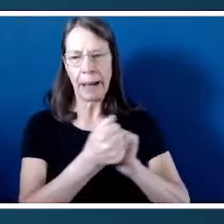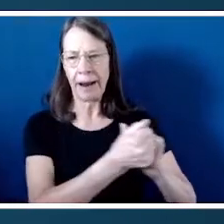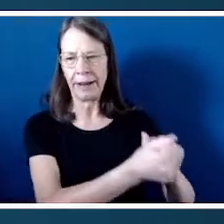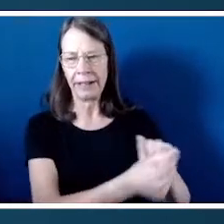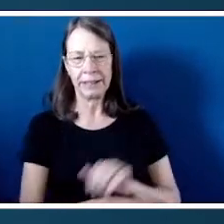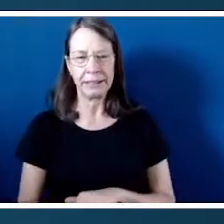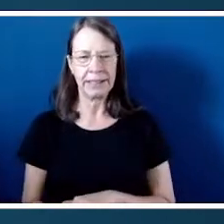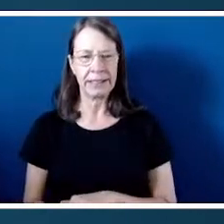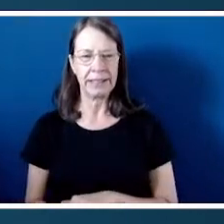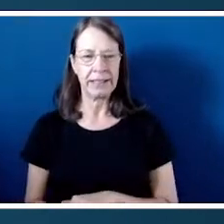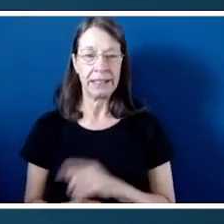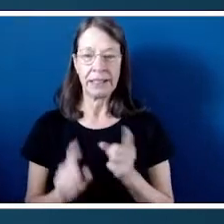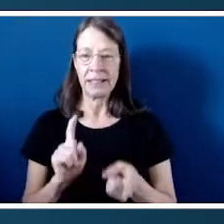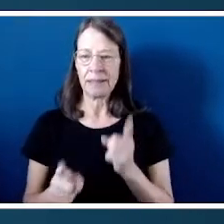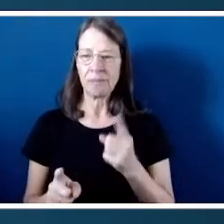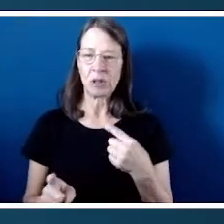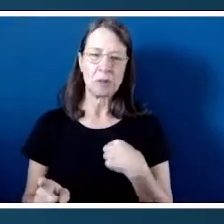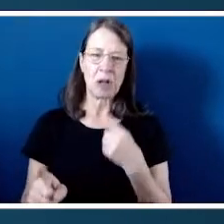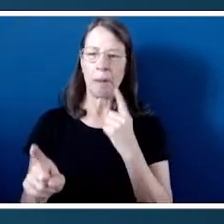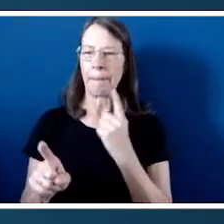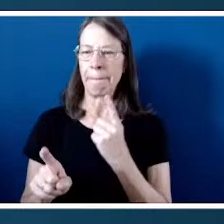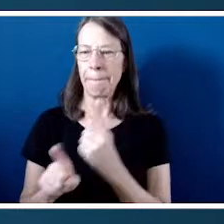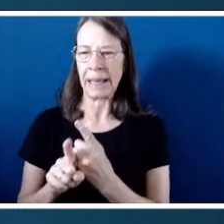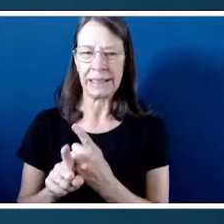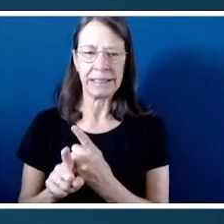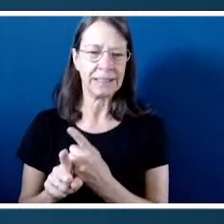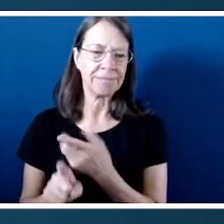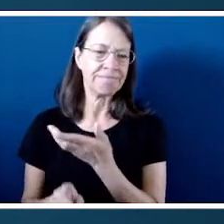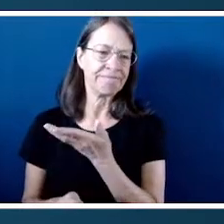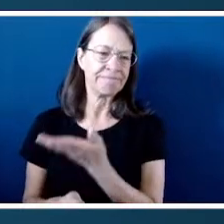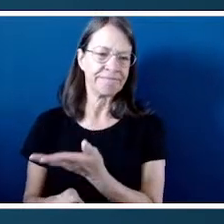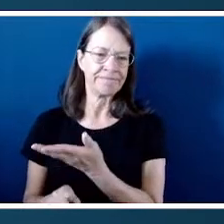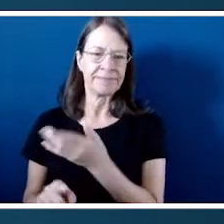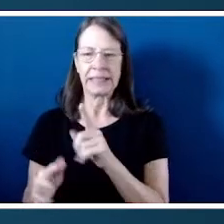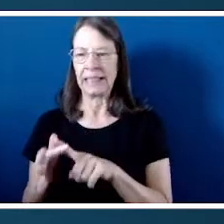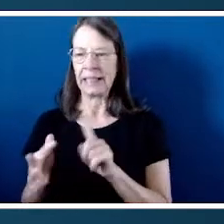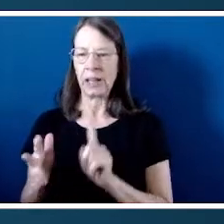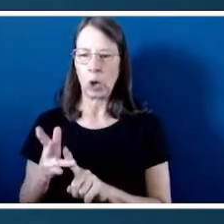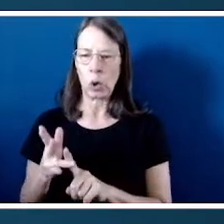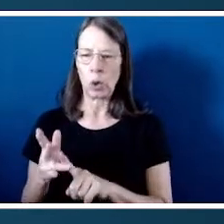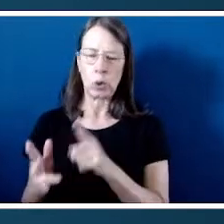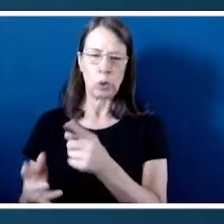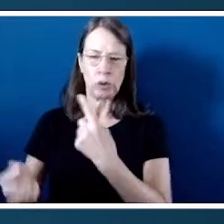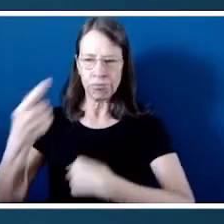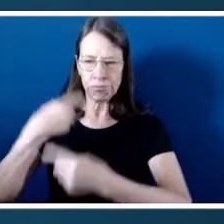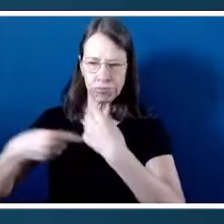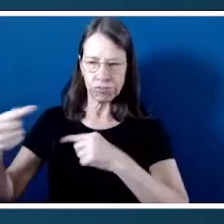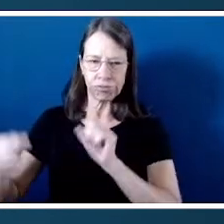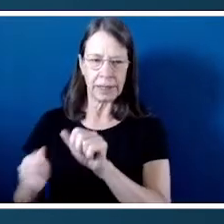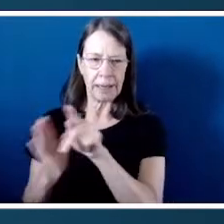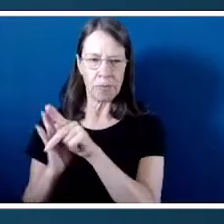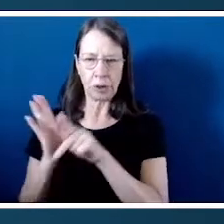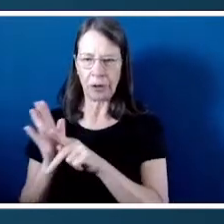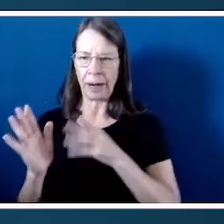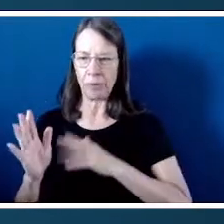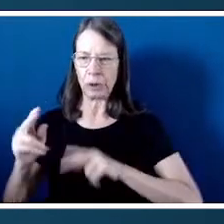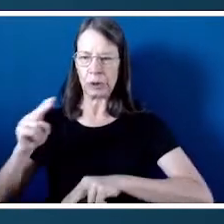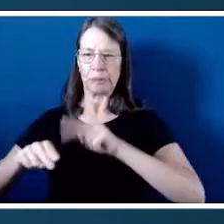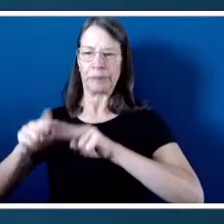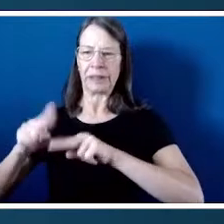by meeting the EU, for example, which may be proposing a program to build our capacity in